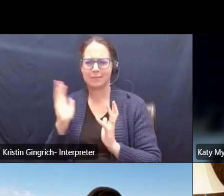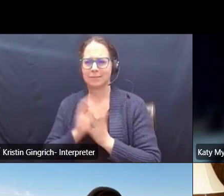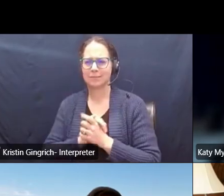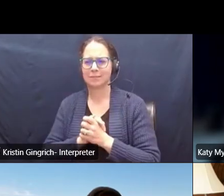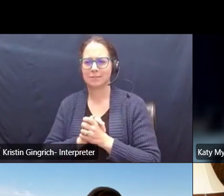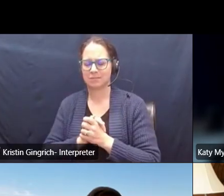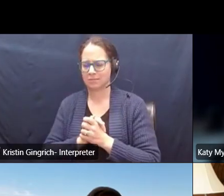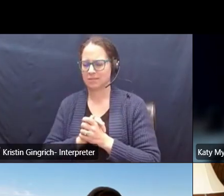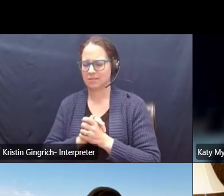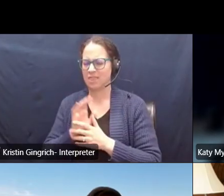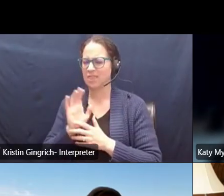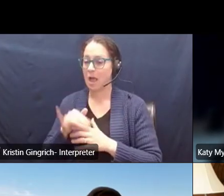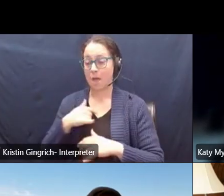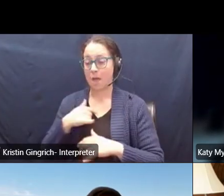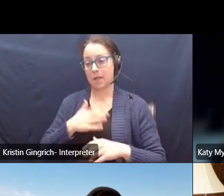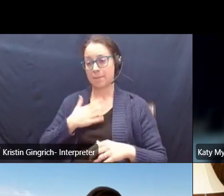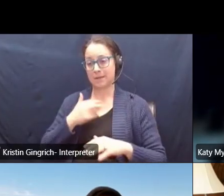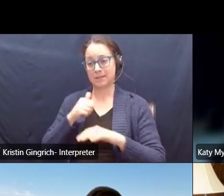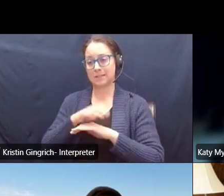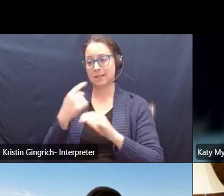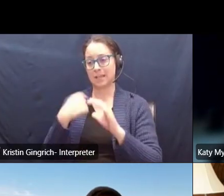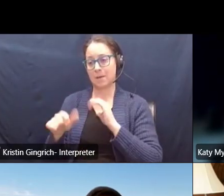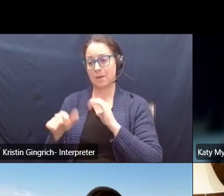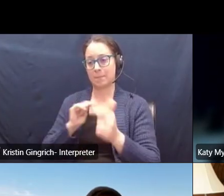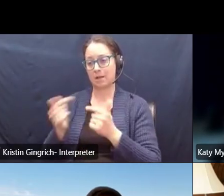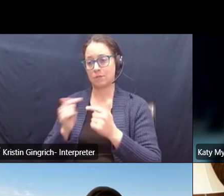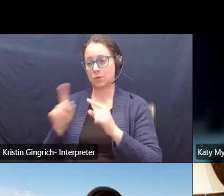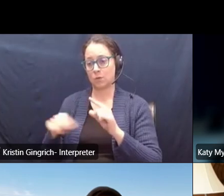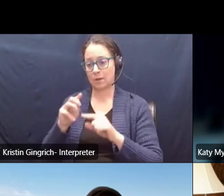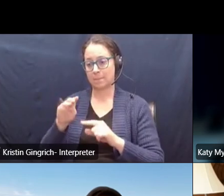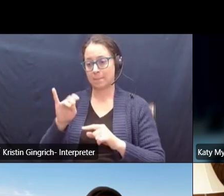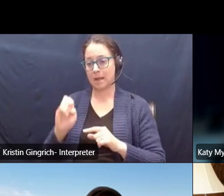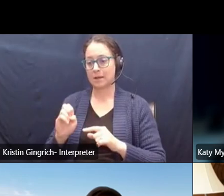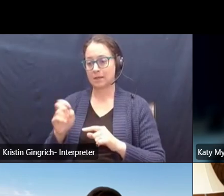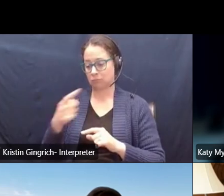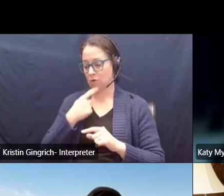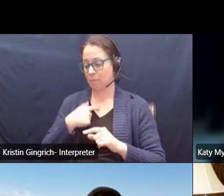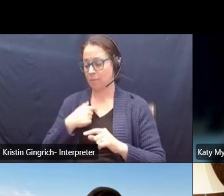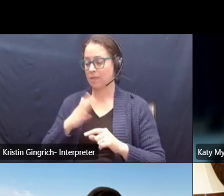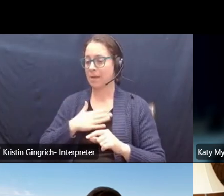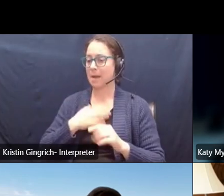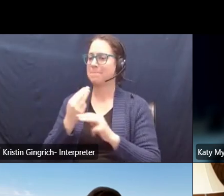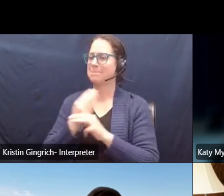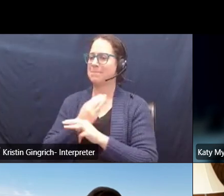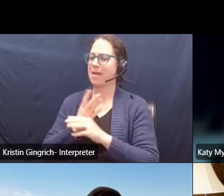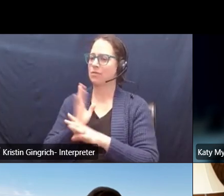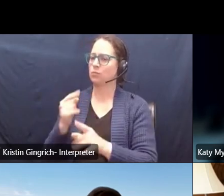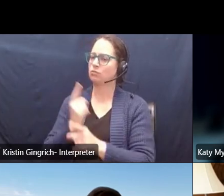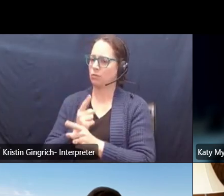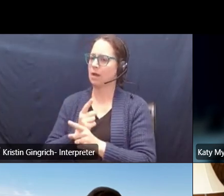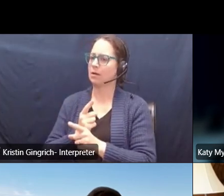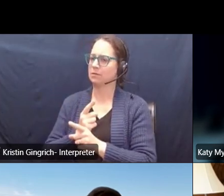That's where it came. I'll be happy to send you the emails back and forth when Mike told me that my math was correct.